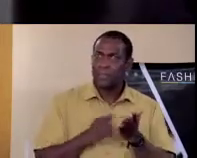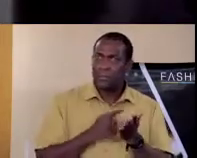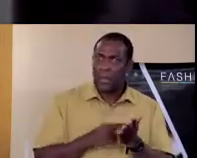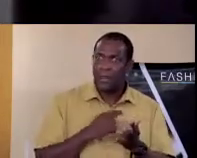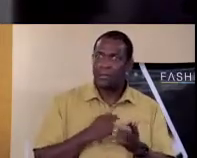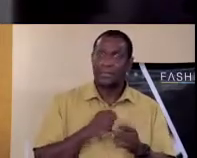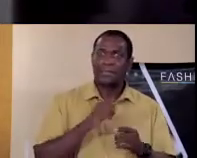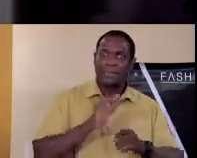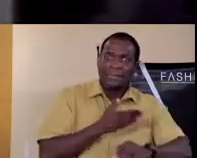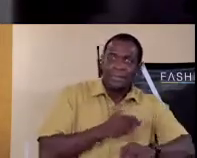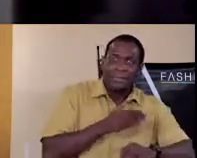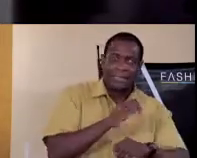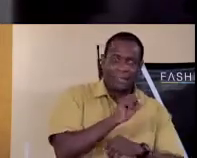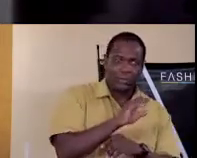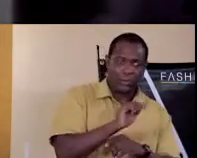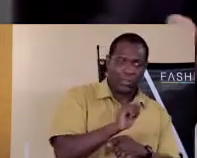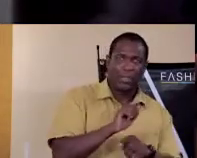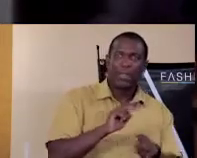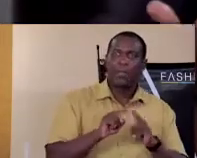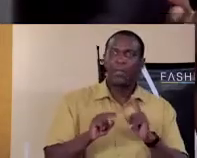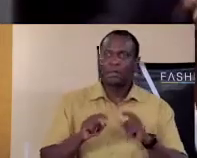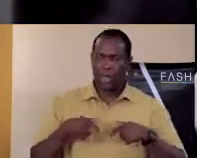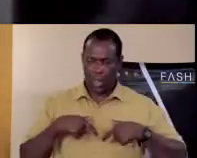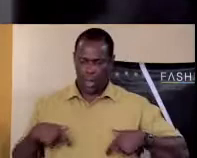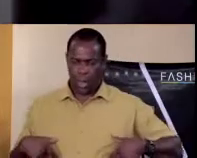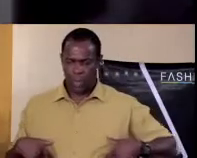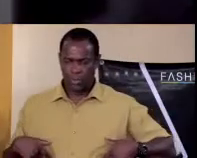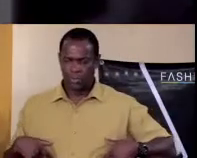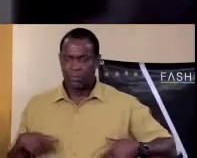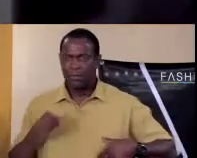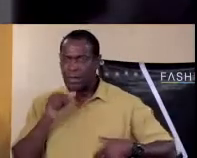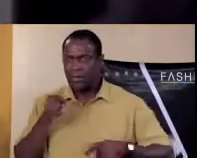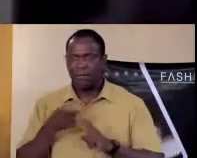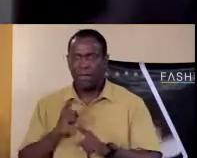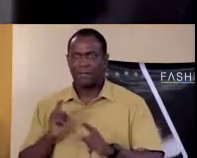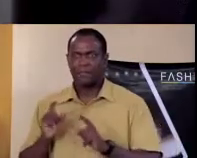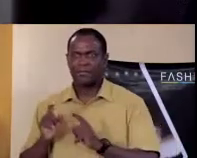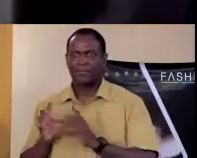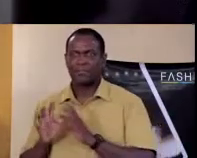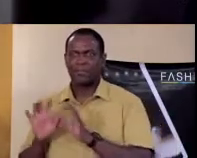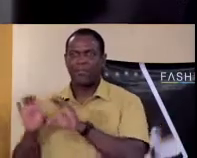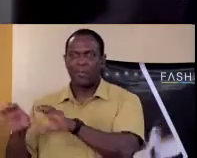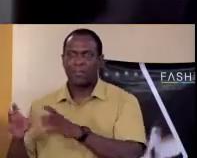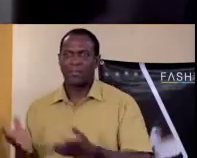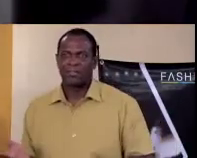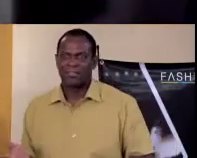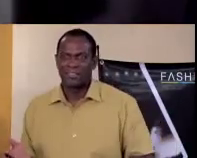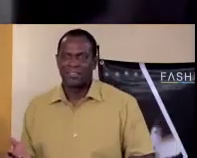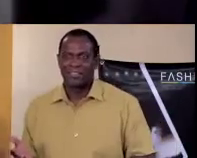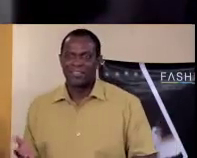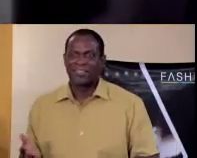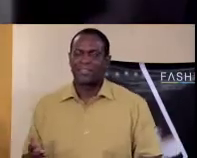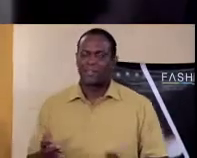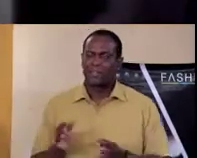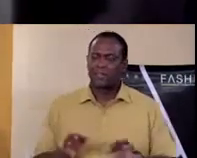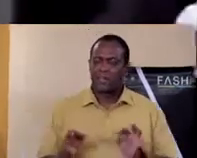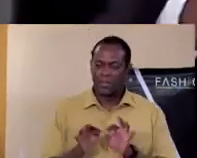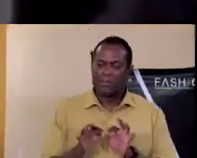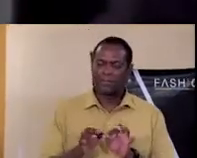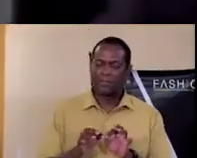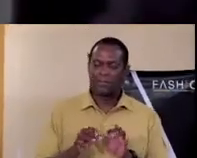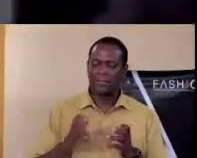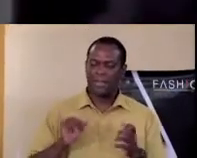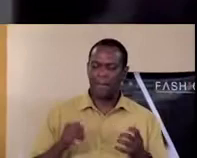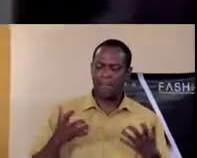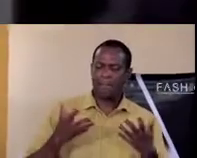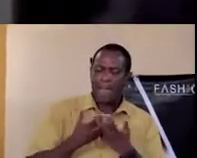are not supporting the creatives. The creatives, and I like to use creatives when I have my discussions because they